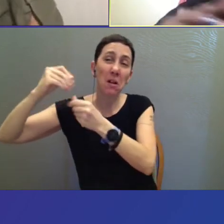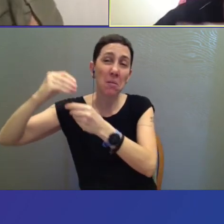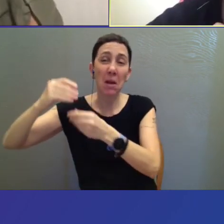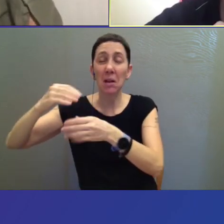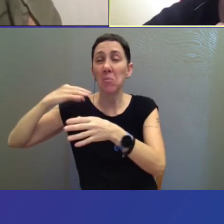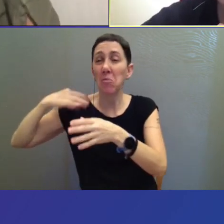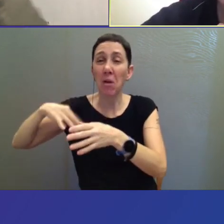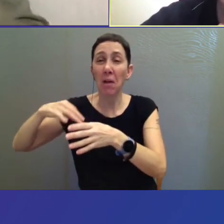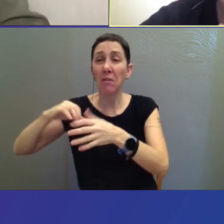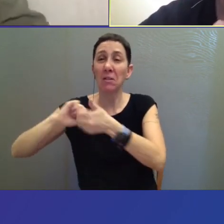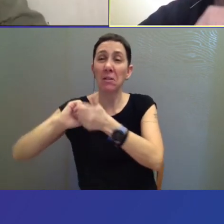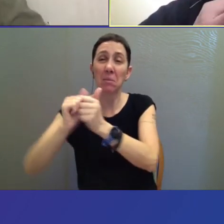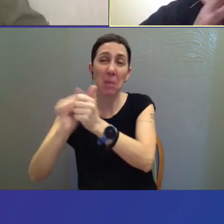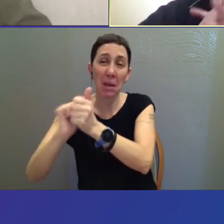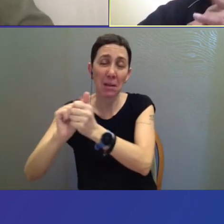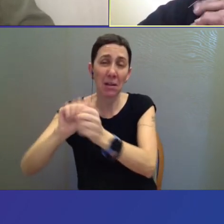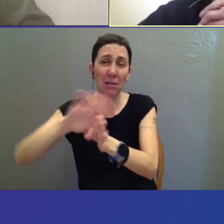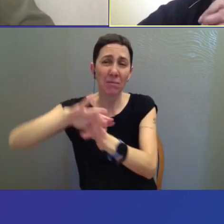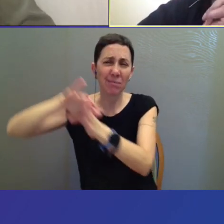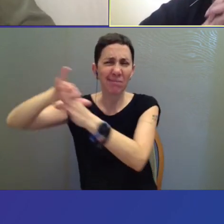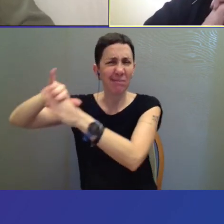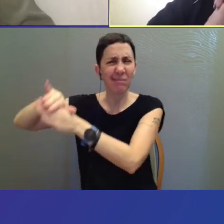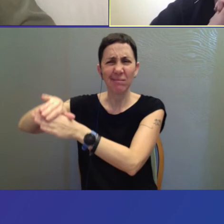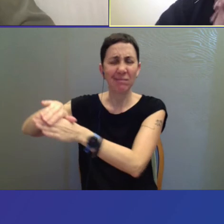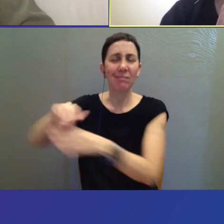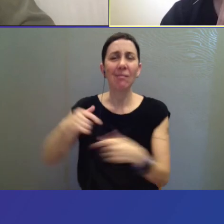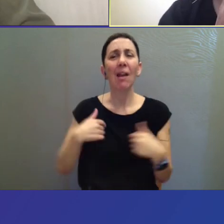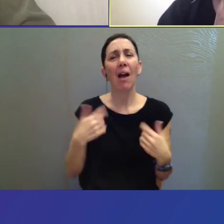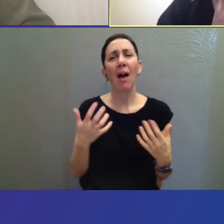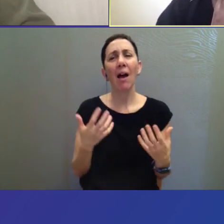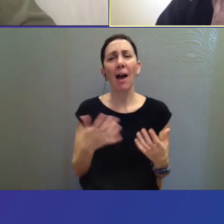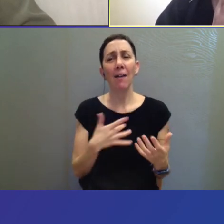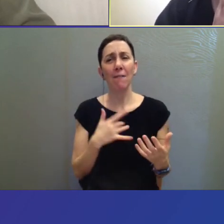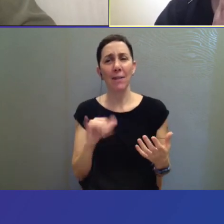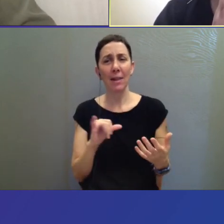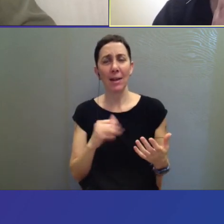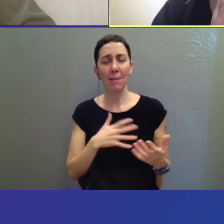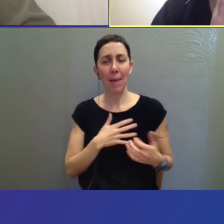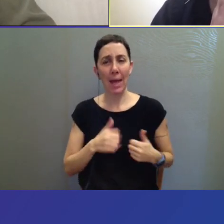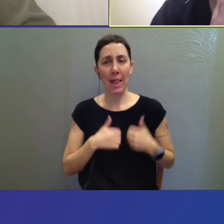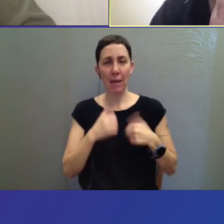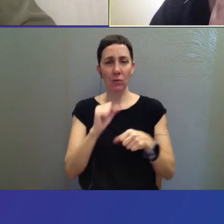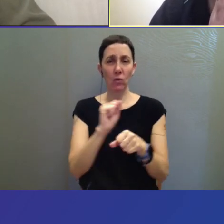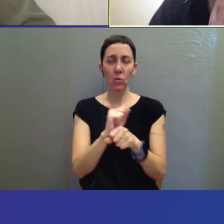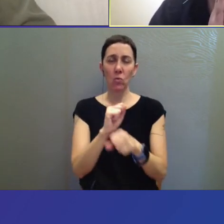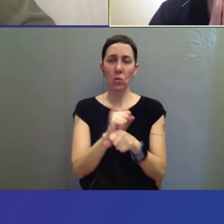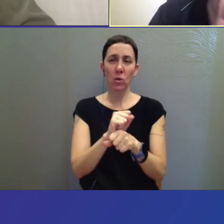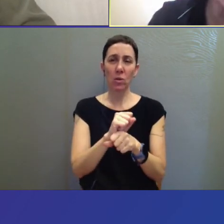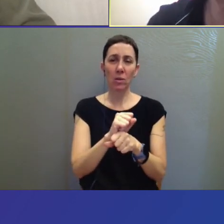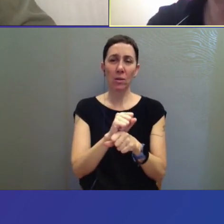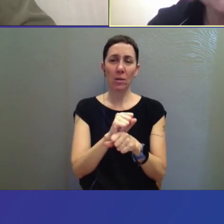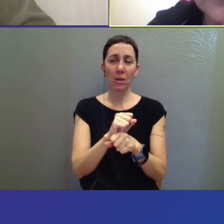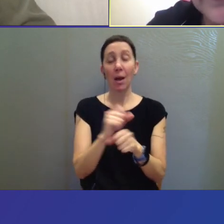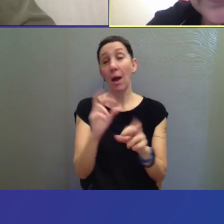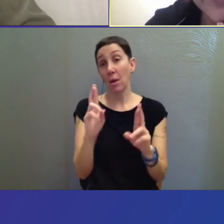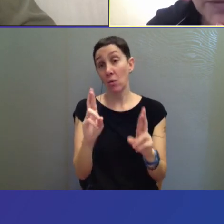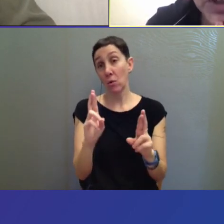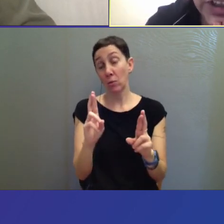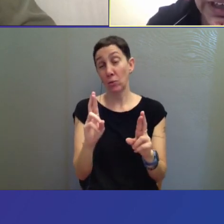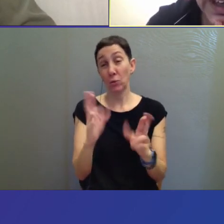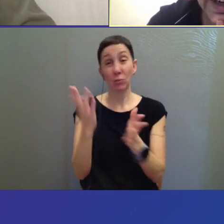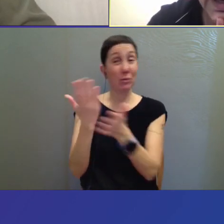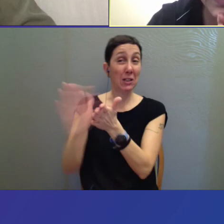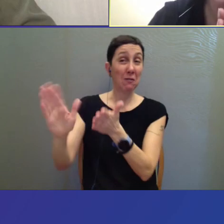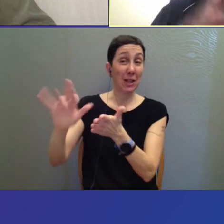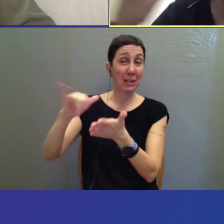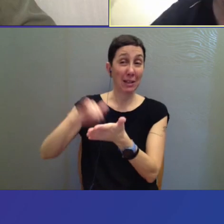this competitive mode. So I feel like my life's work has been I hope to deflect that as much as